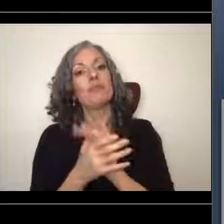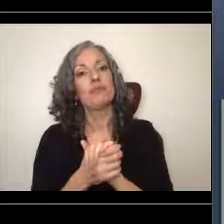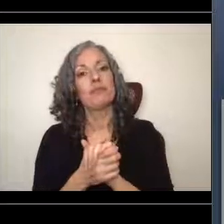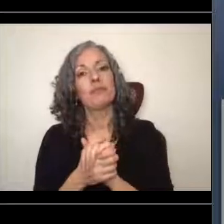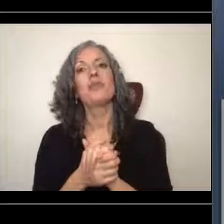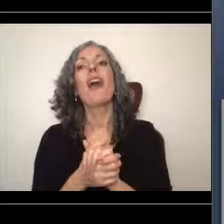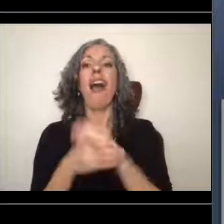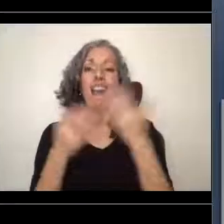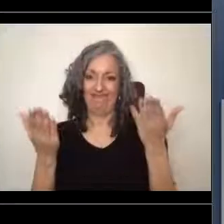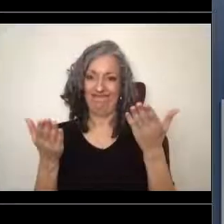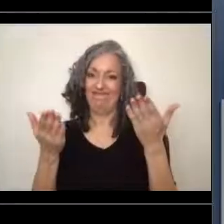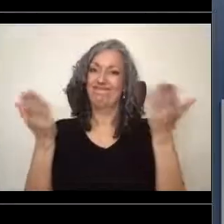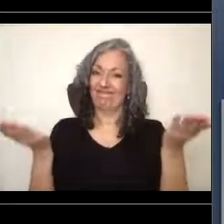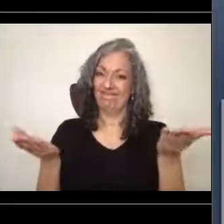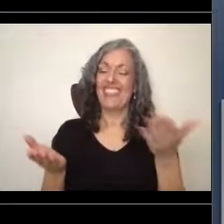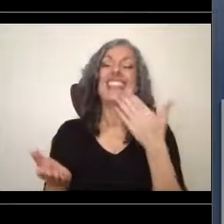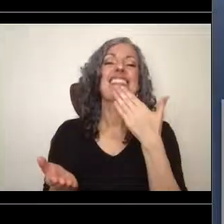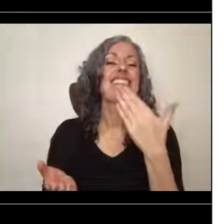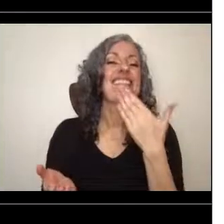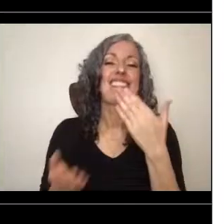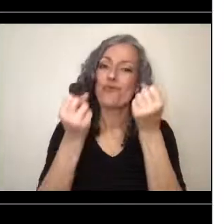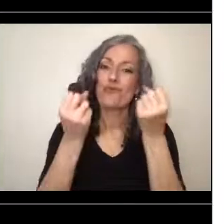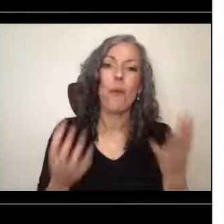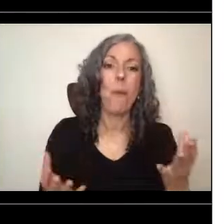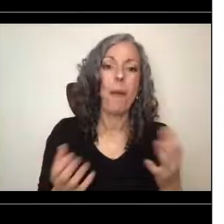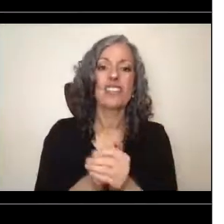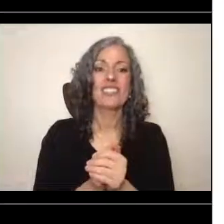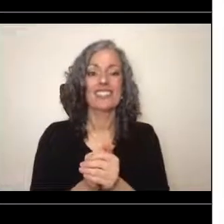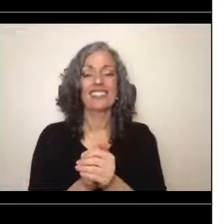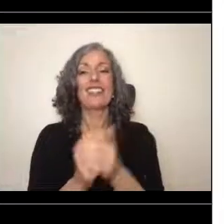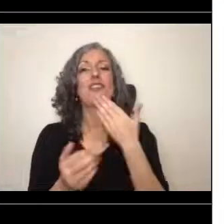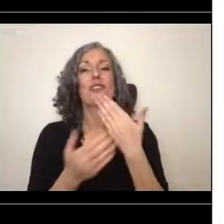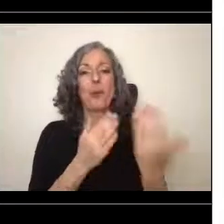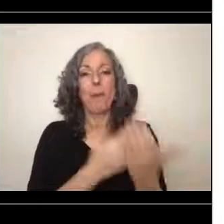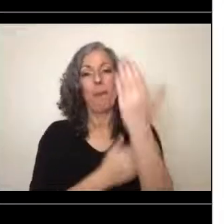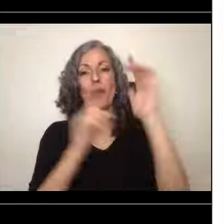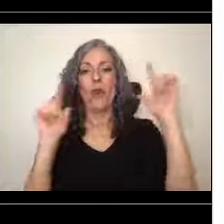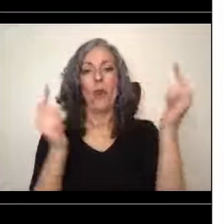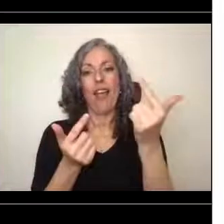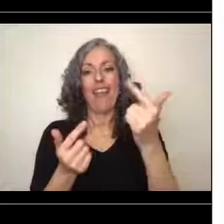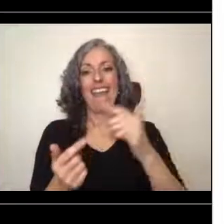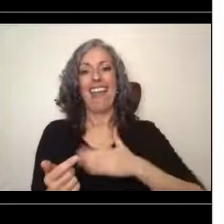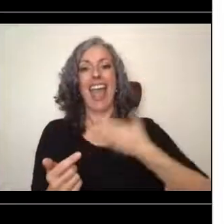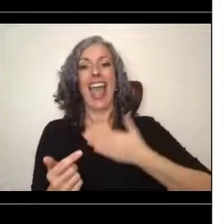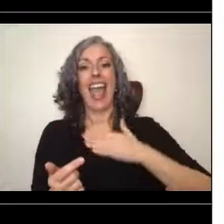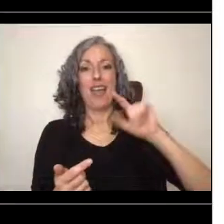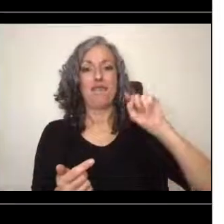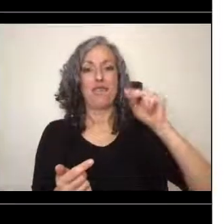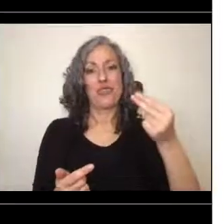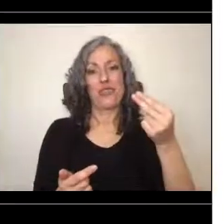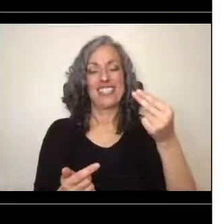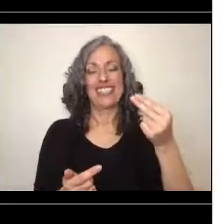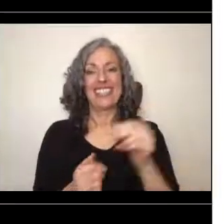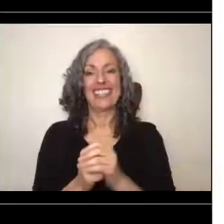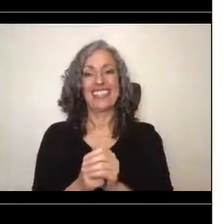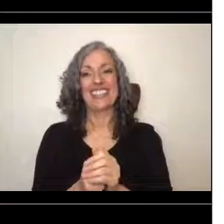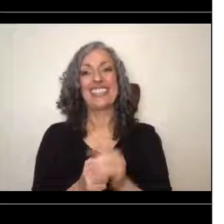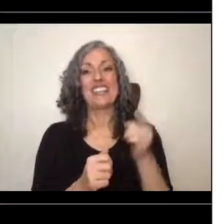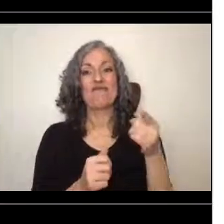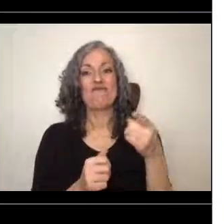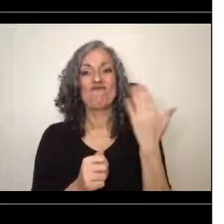There we go. Thank you very much. Good morning and happy Thursday, Madam Chair, Commissioners. As mentioned,